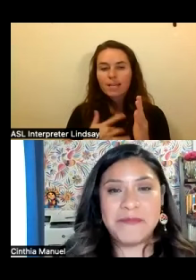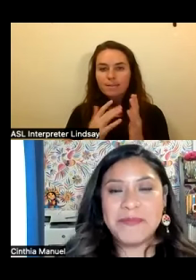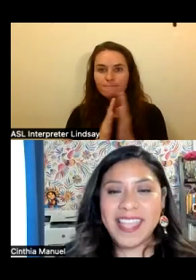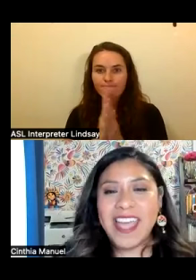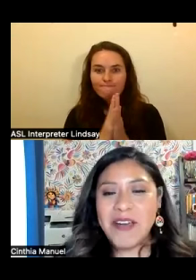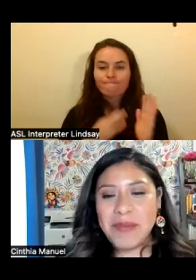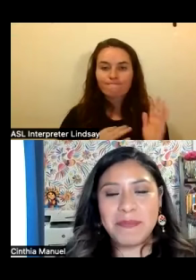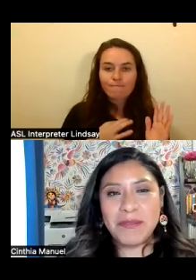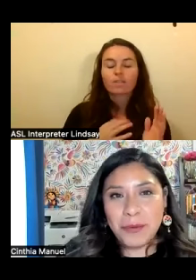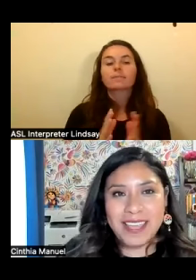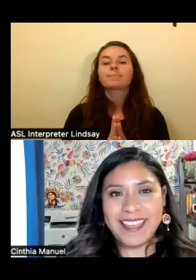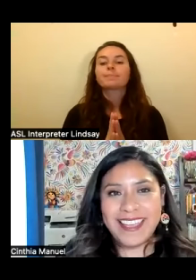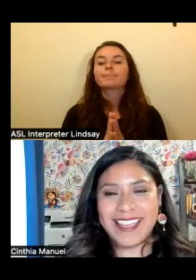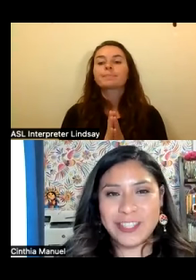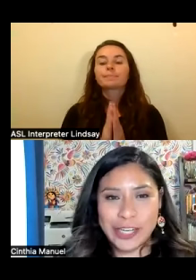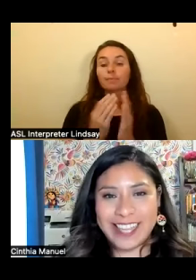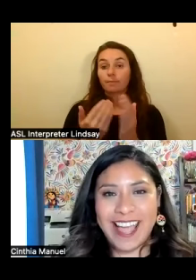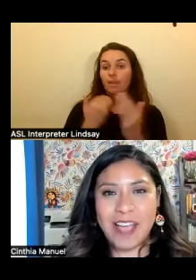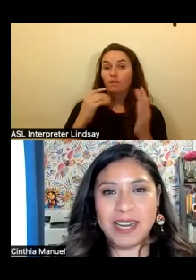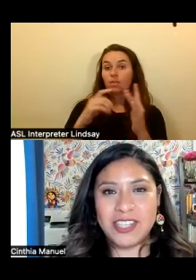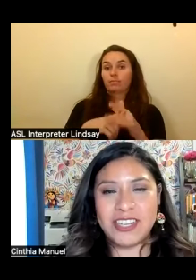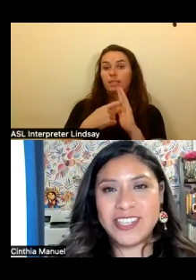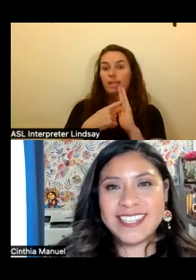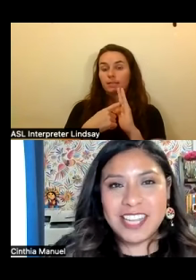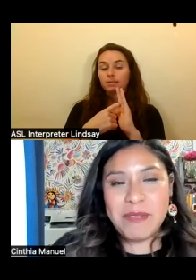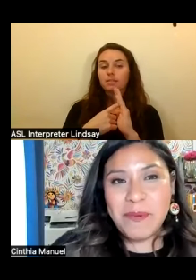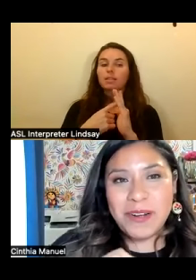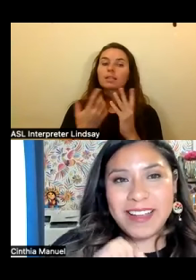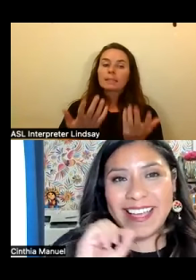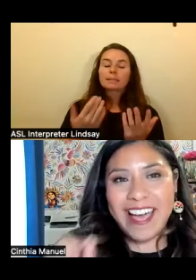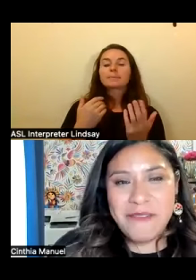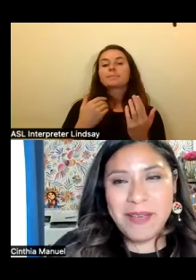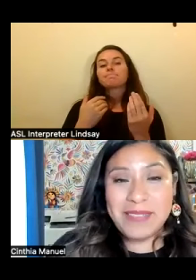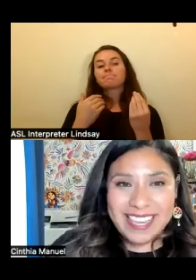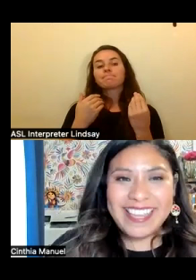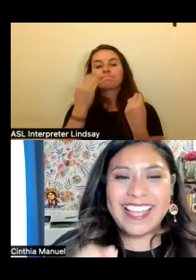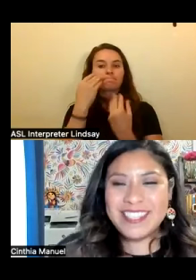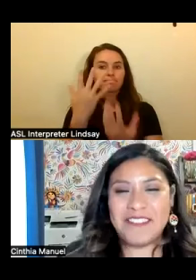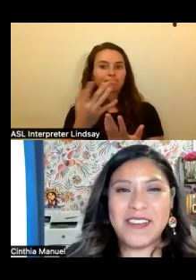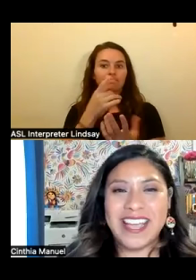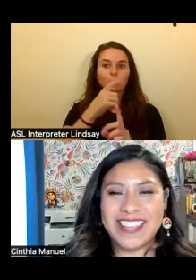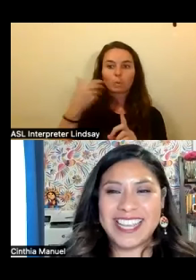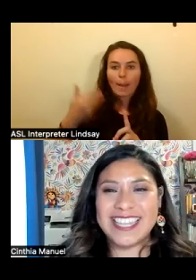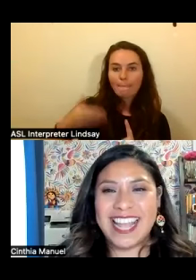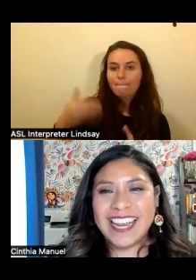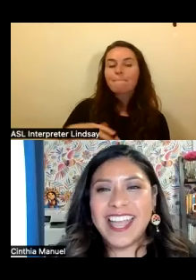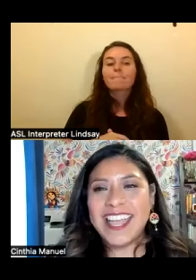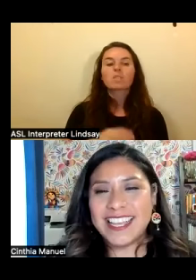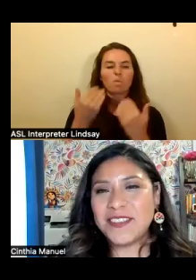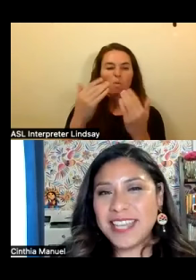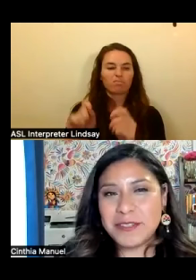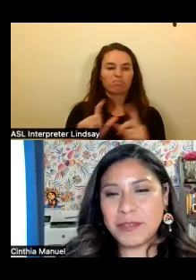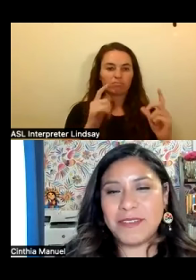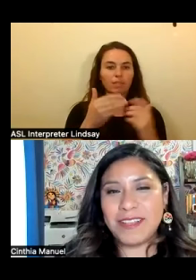you today. But before we get started, I want to share just a little bit more about me. And so if we can go to the next slide,